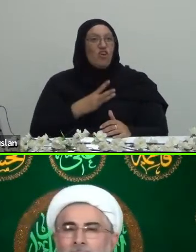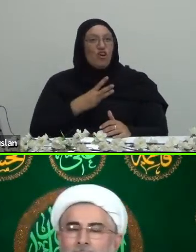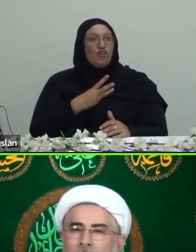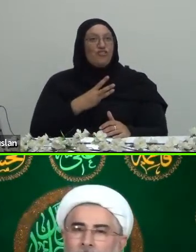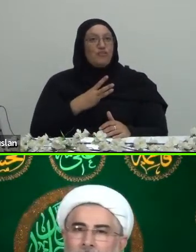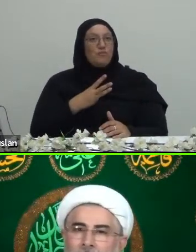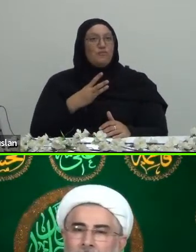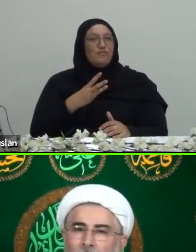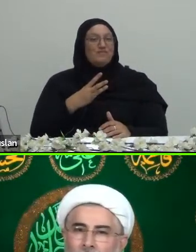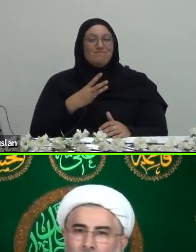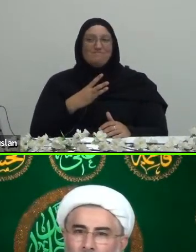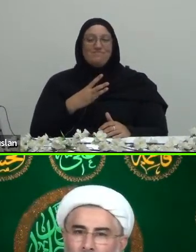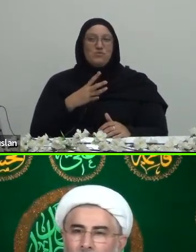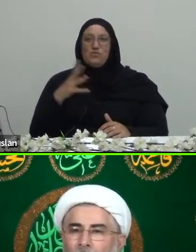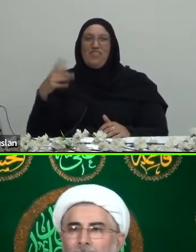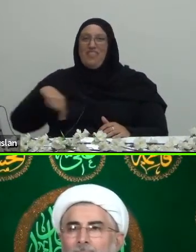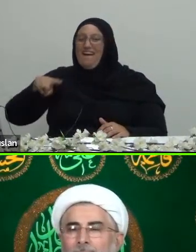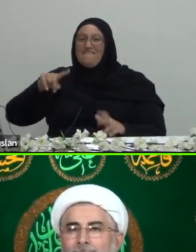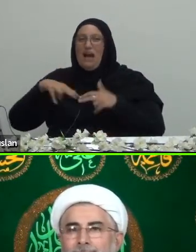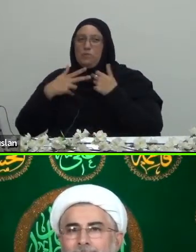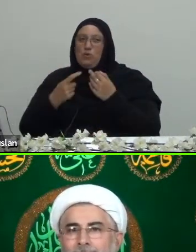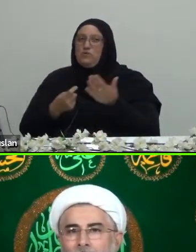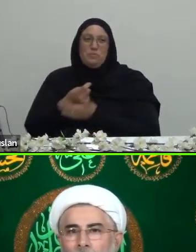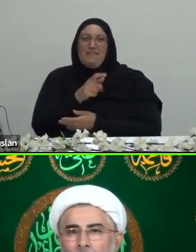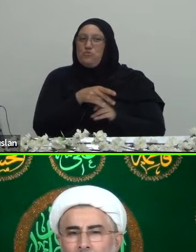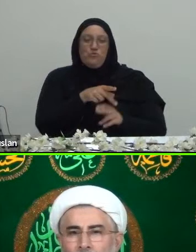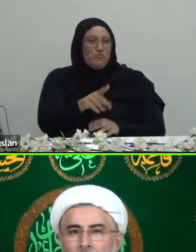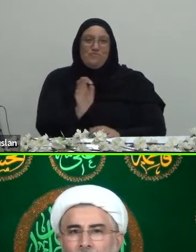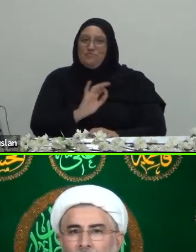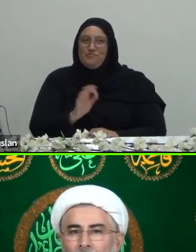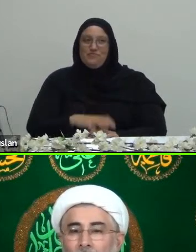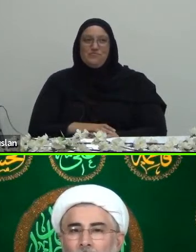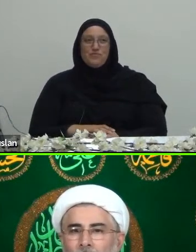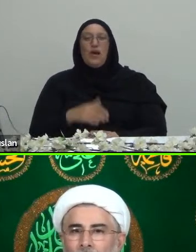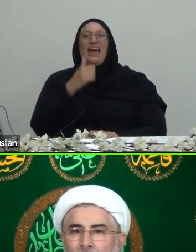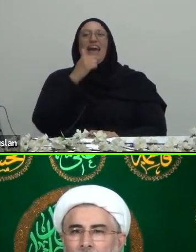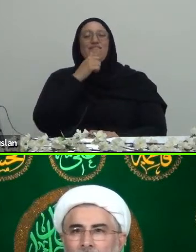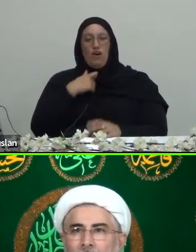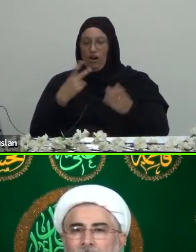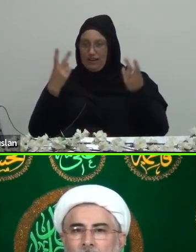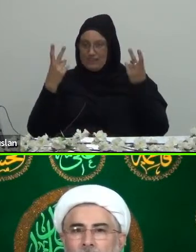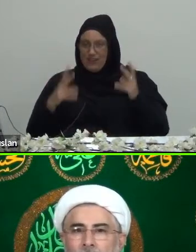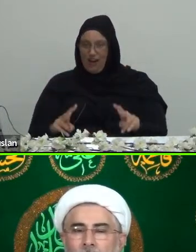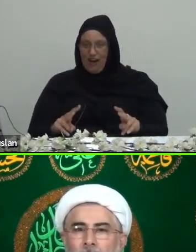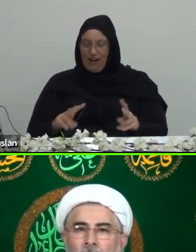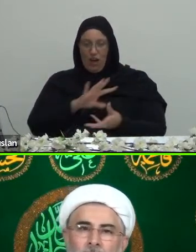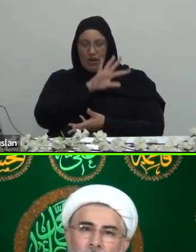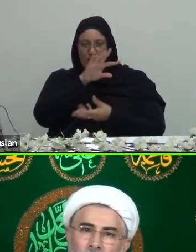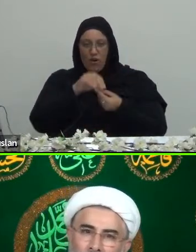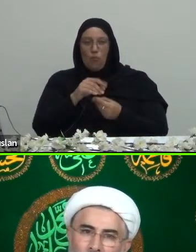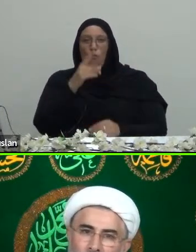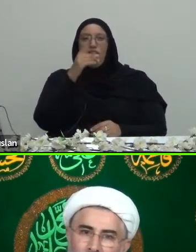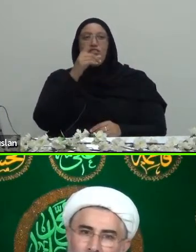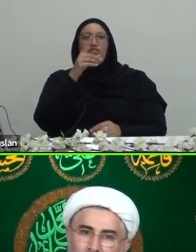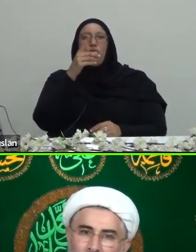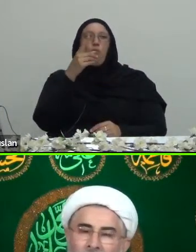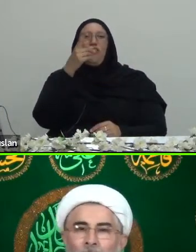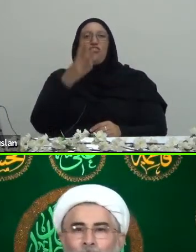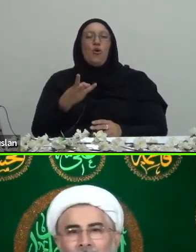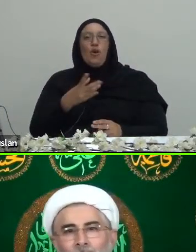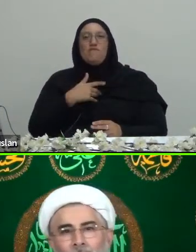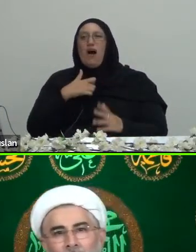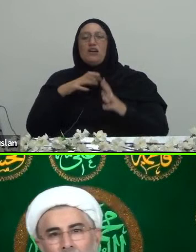perspective, let's say that I die and the 1/3 of my total estate sums up to